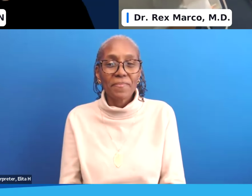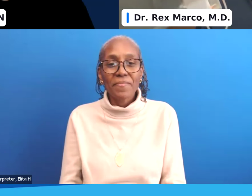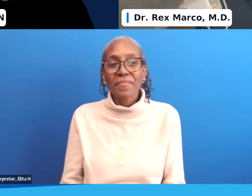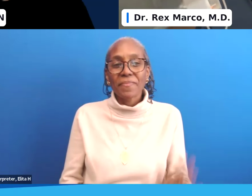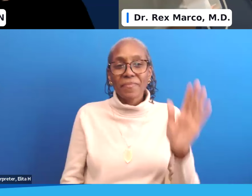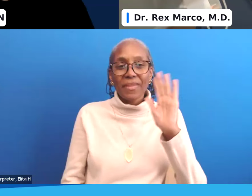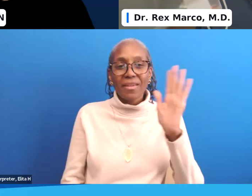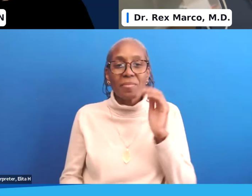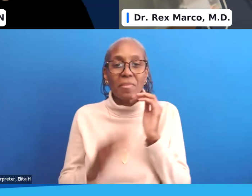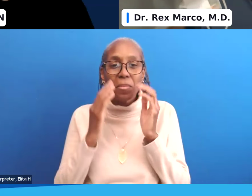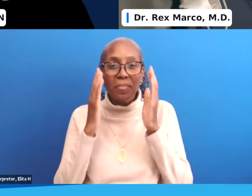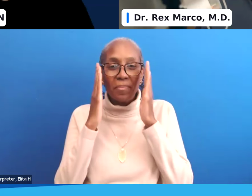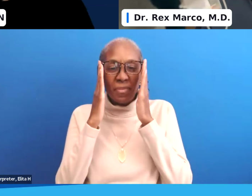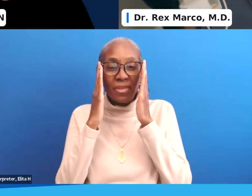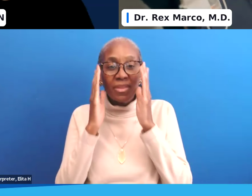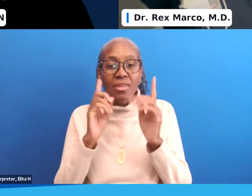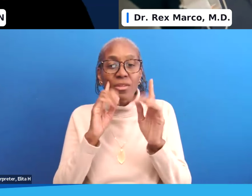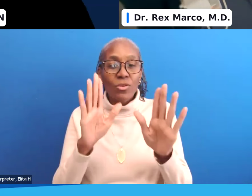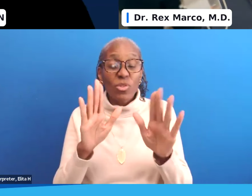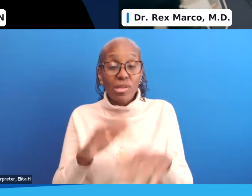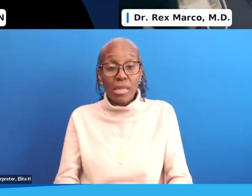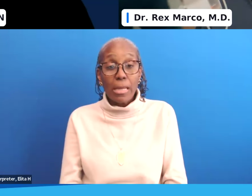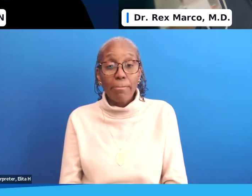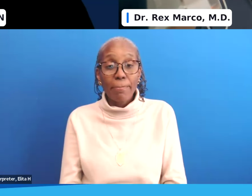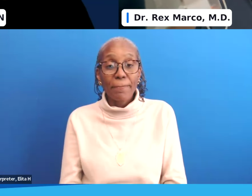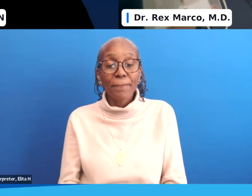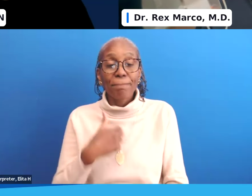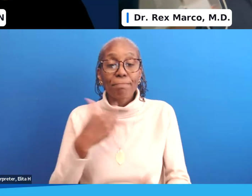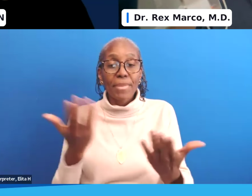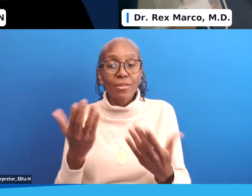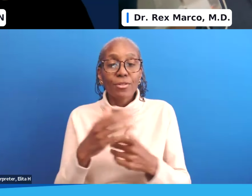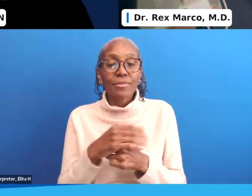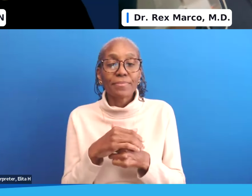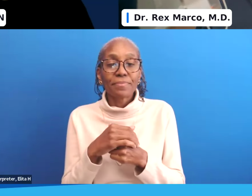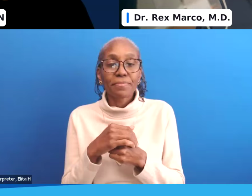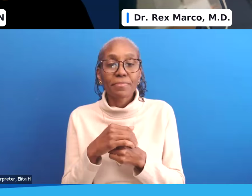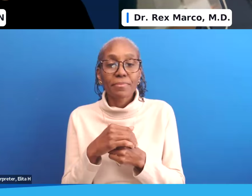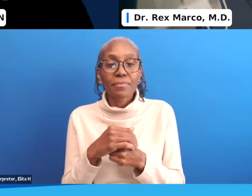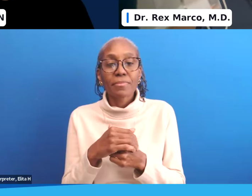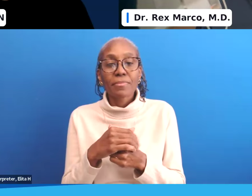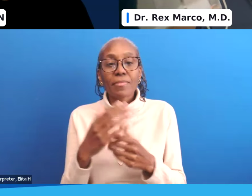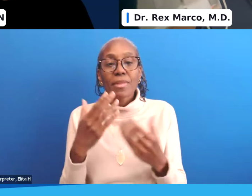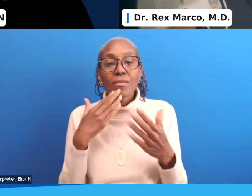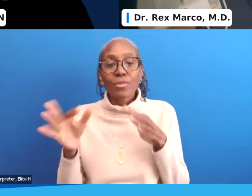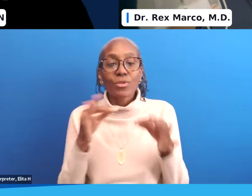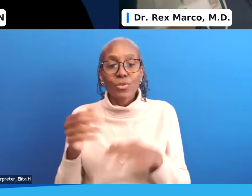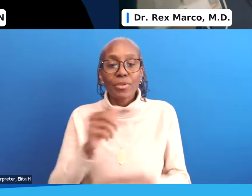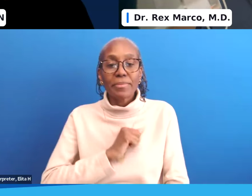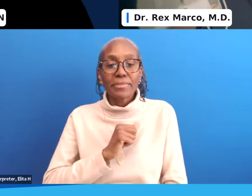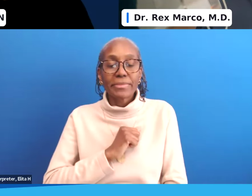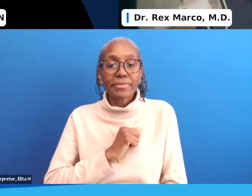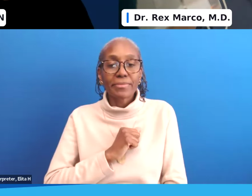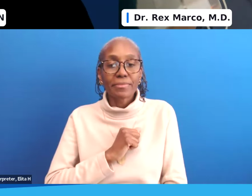Hi, it's great to be here, and I'd like to describe myself.